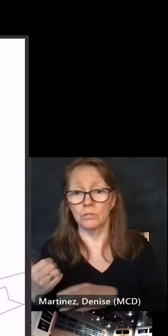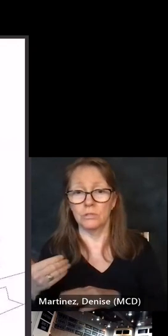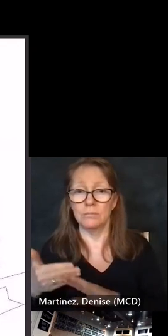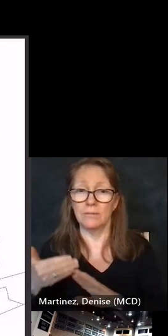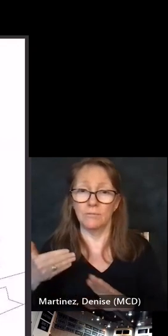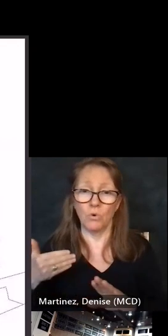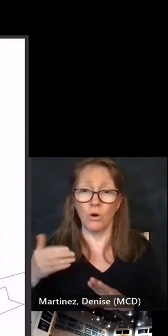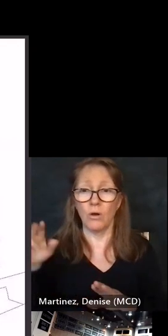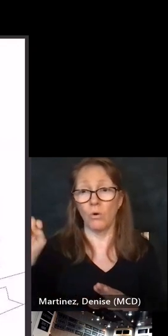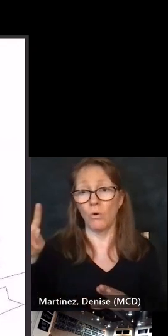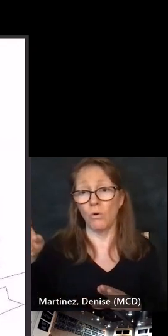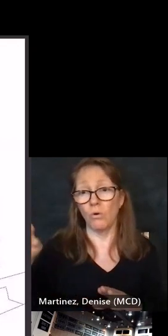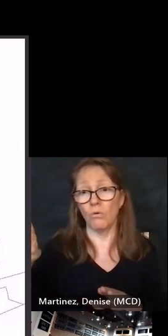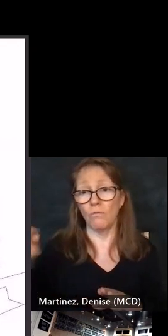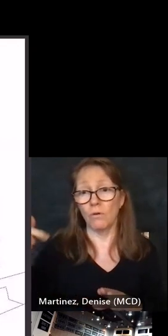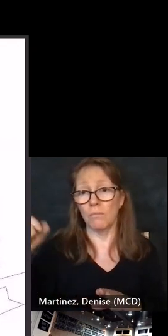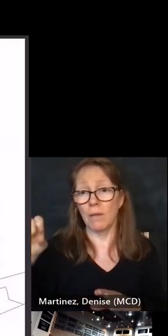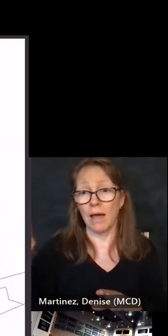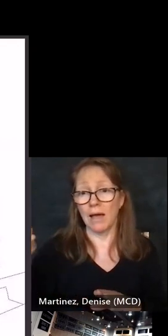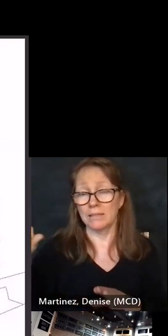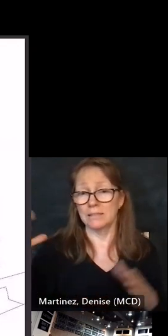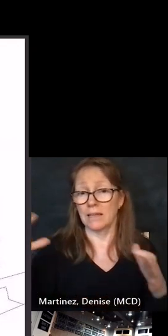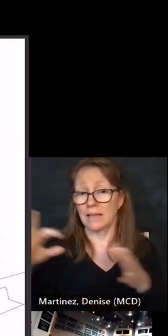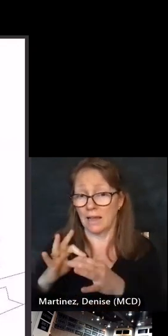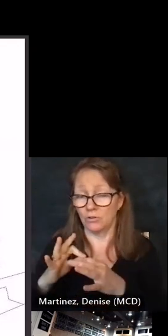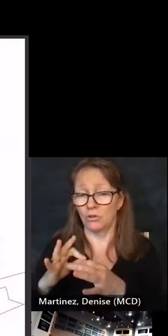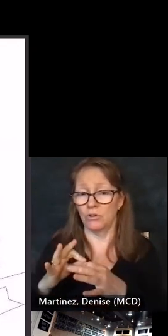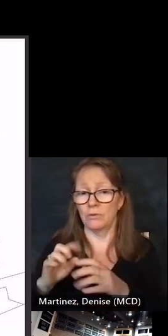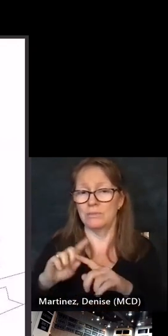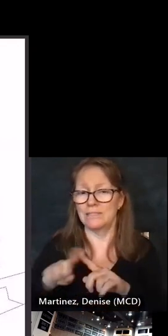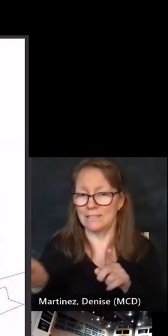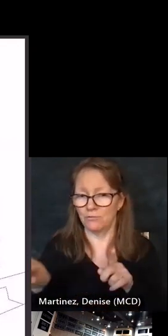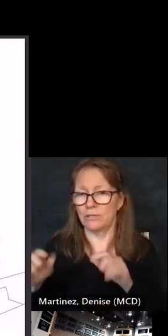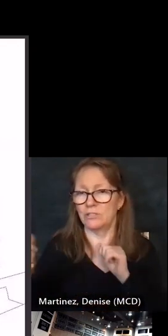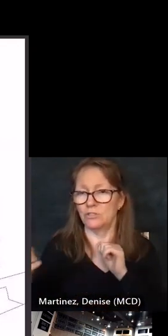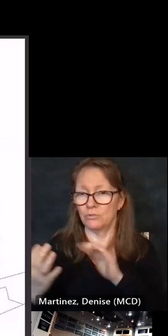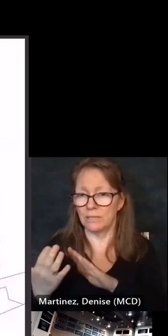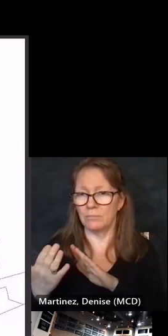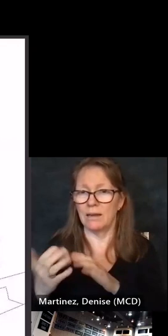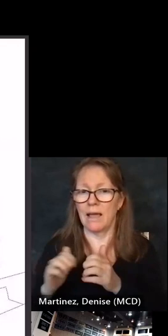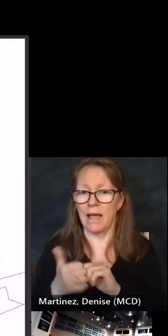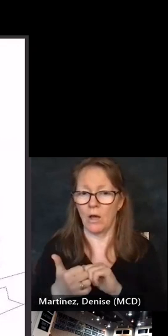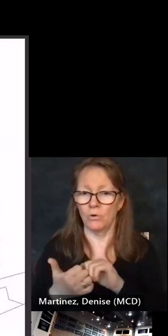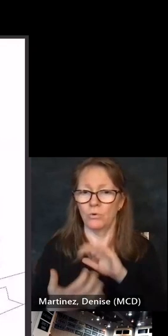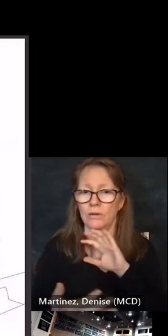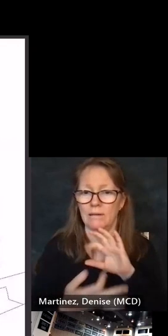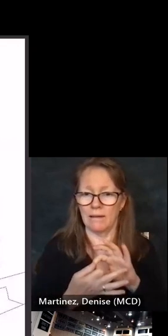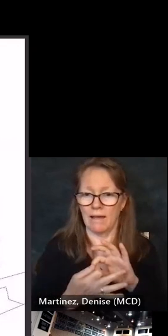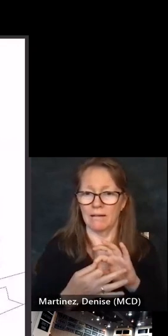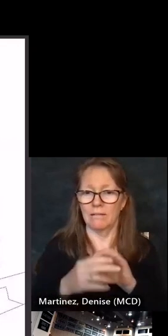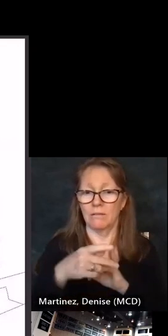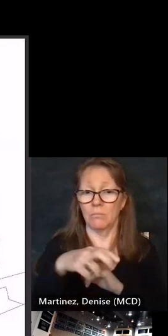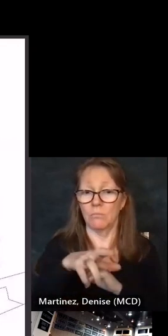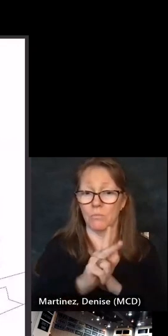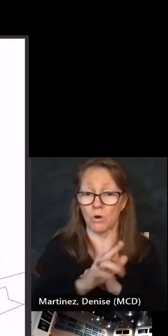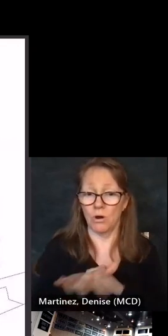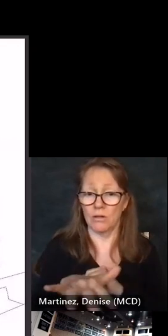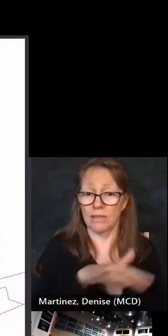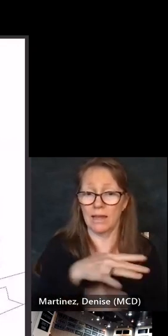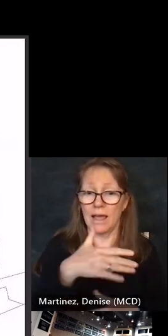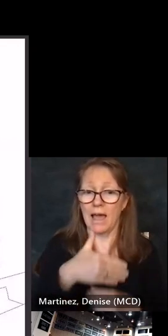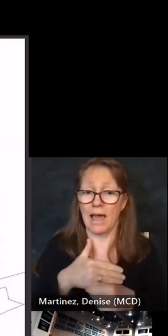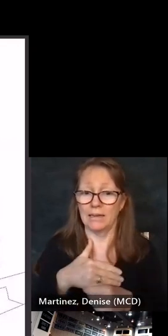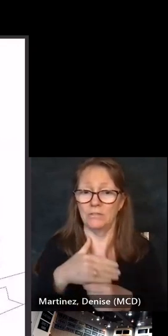Overpass project and the MLMS connector. So it was a different treatment of how to connect to Franklin Park, which added up to 8 acres.